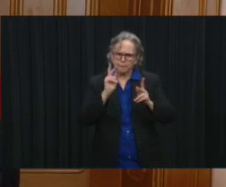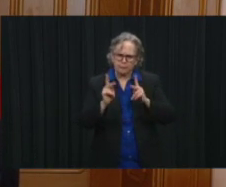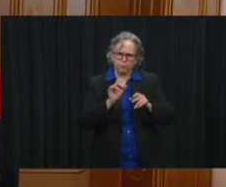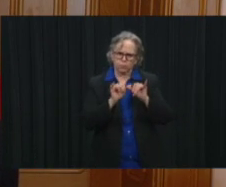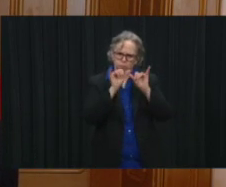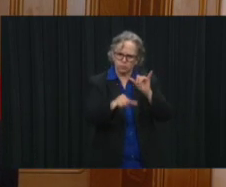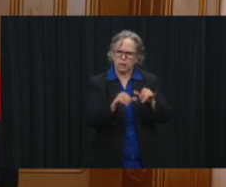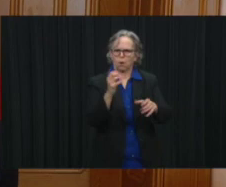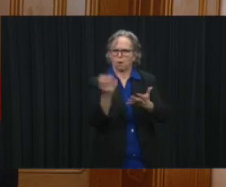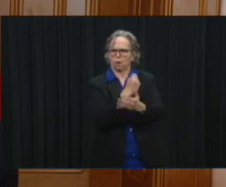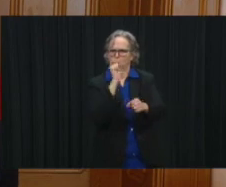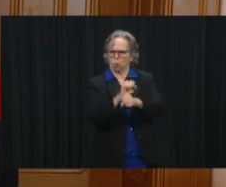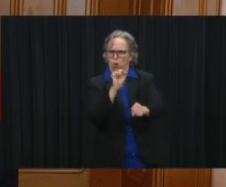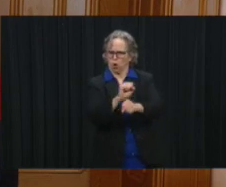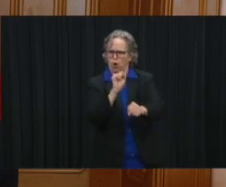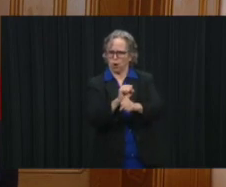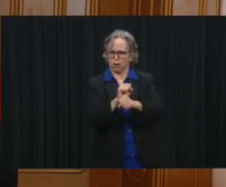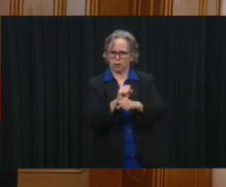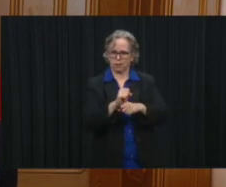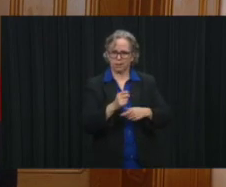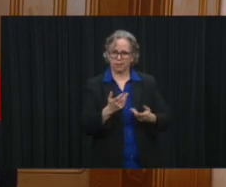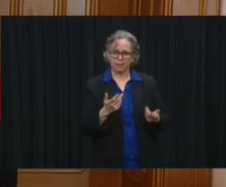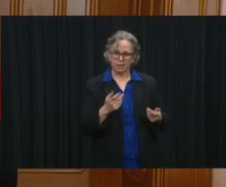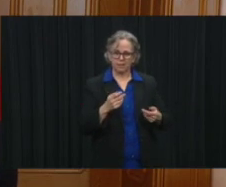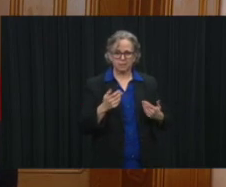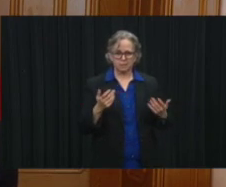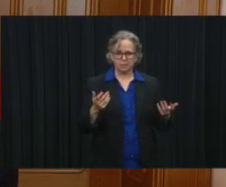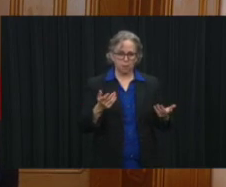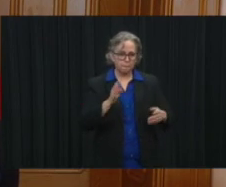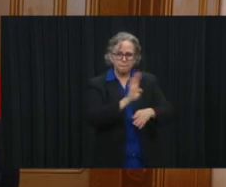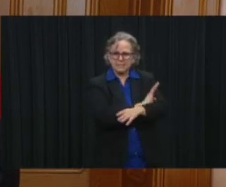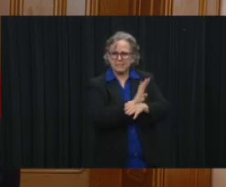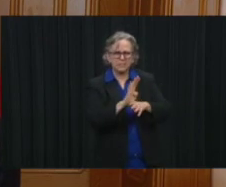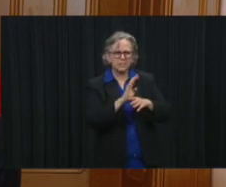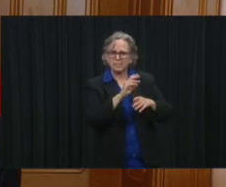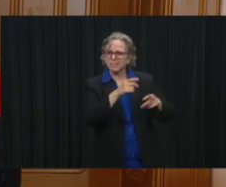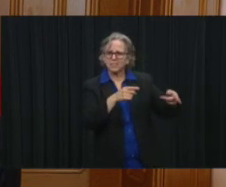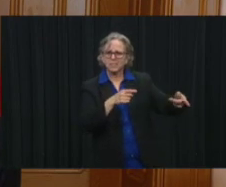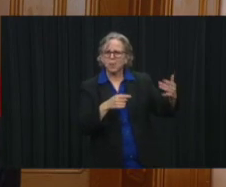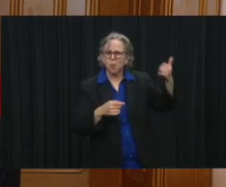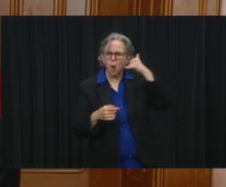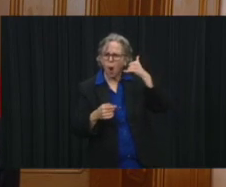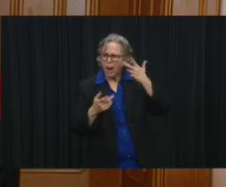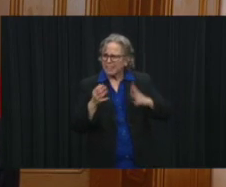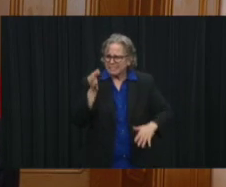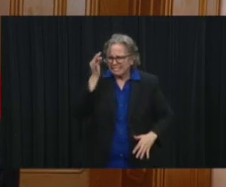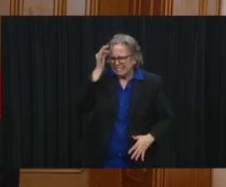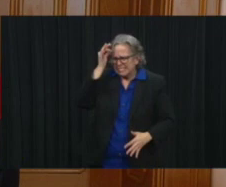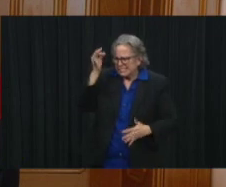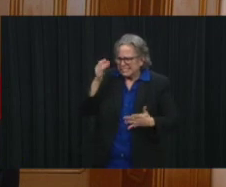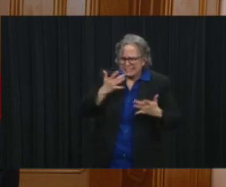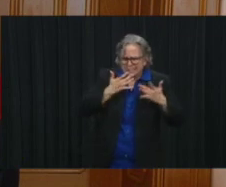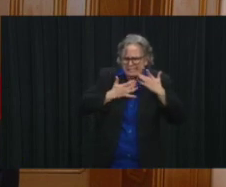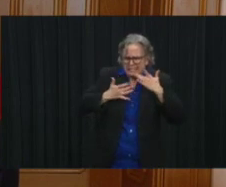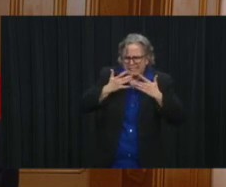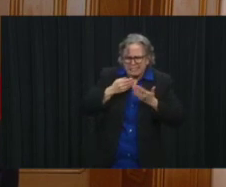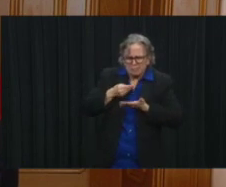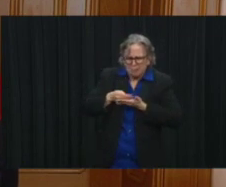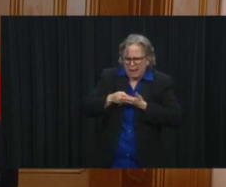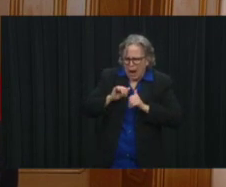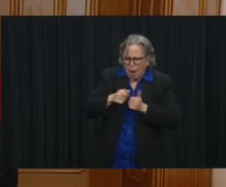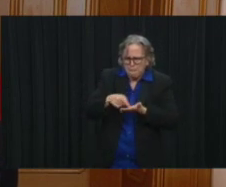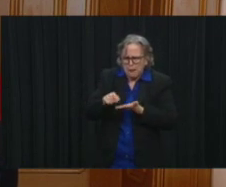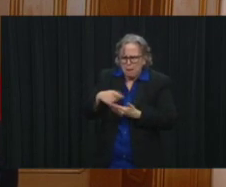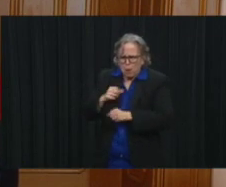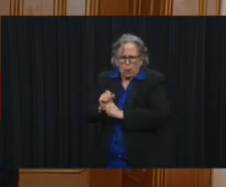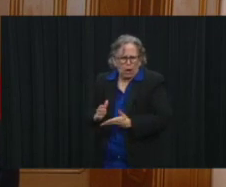told me over the last couple of weeks, I'm holding on, but just barely, give us some help. This is the Calvary. This is the rescue. This is the opportunity for these companies